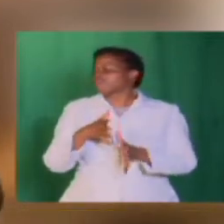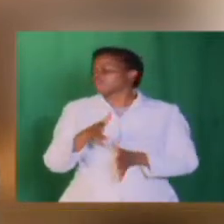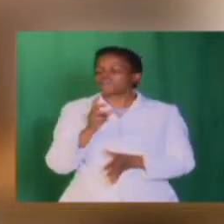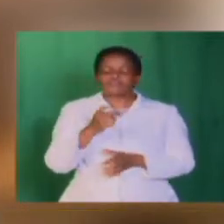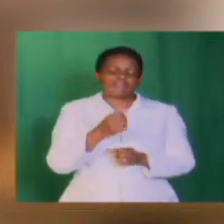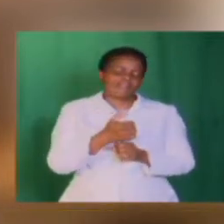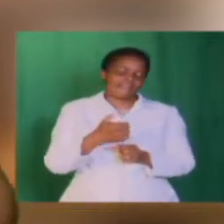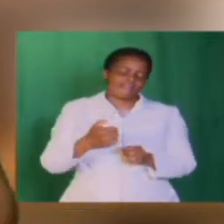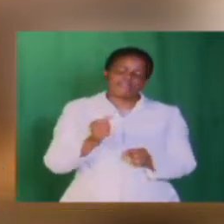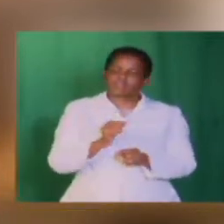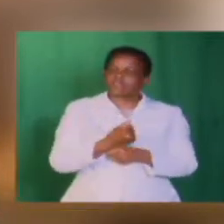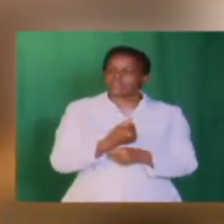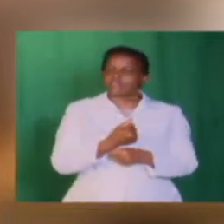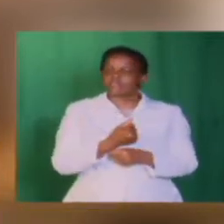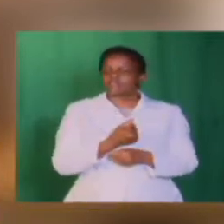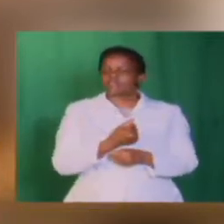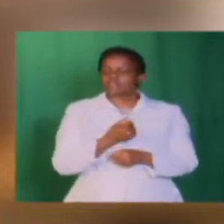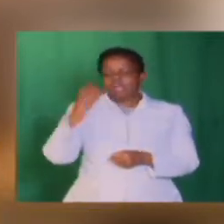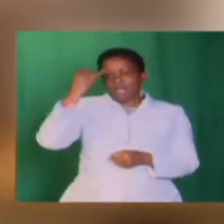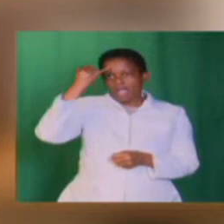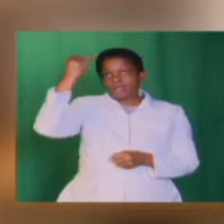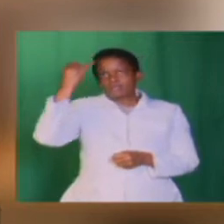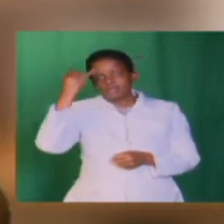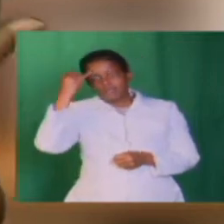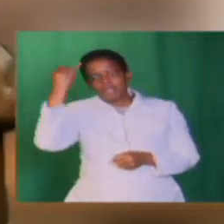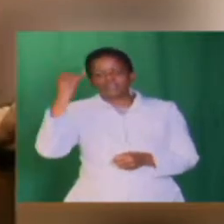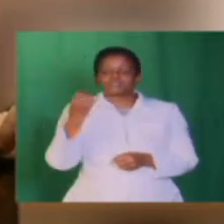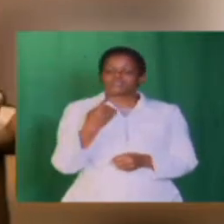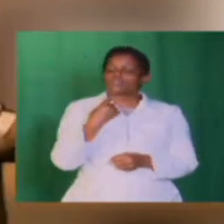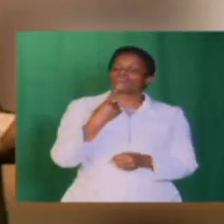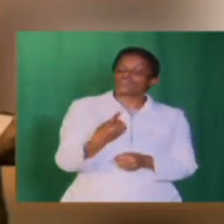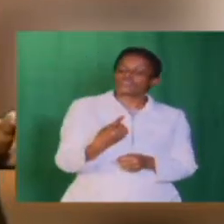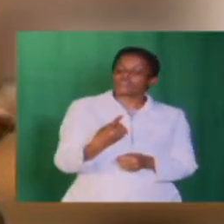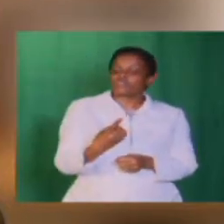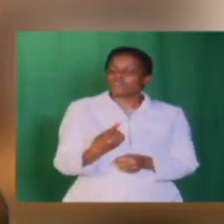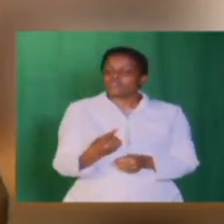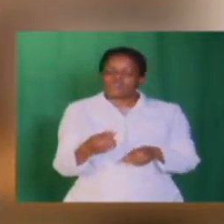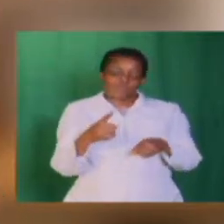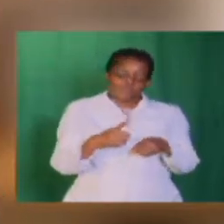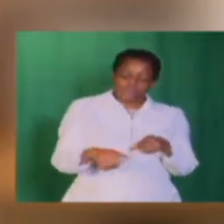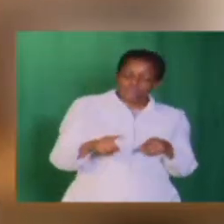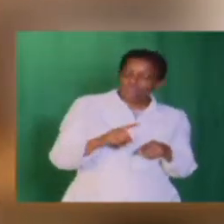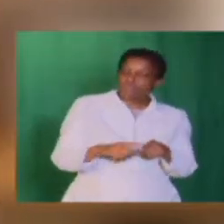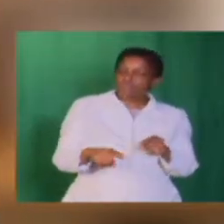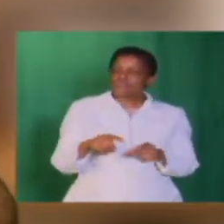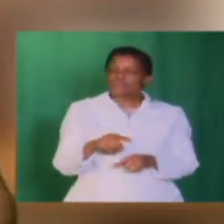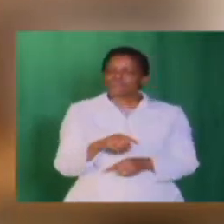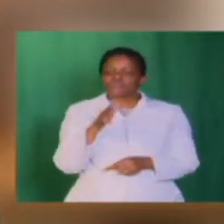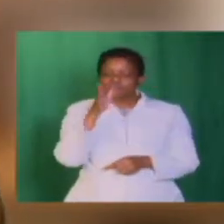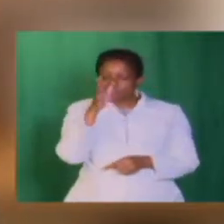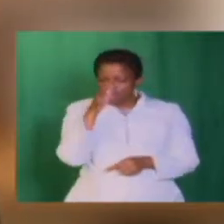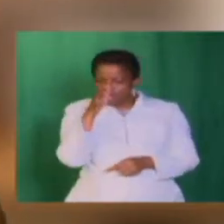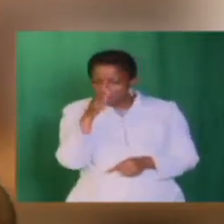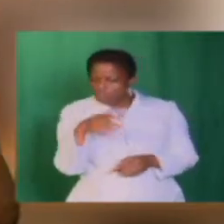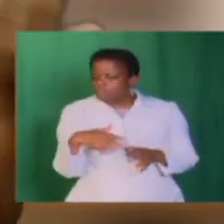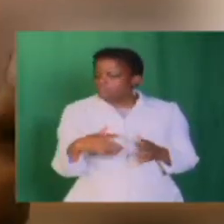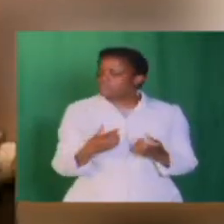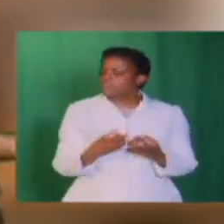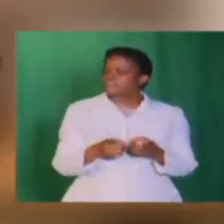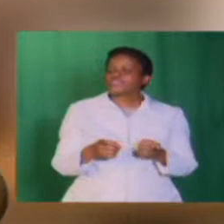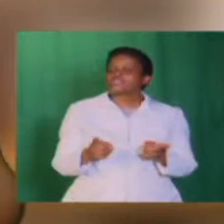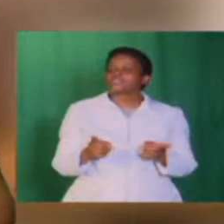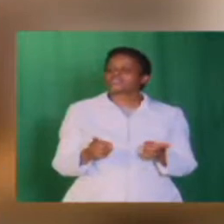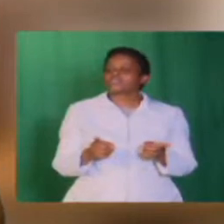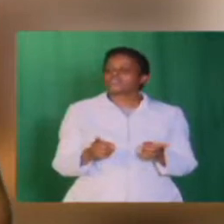actually expressing our ideas. For instance, you share a joke with your friends, you express a thought with your friends, you